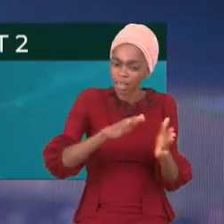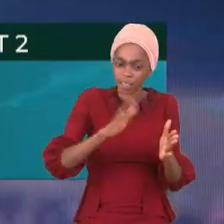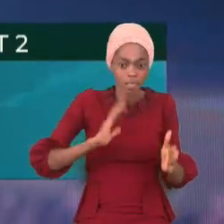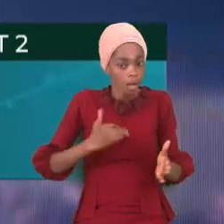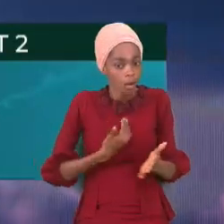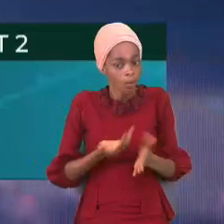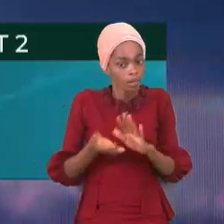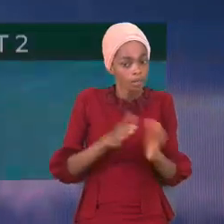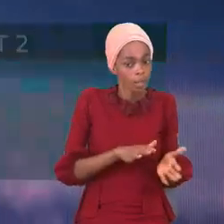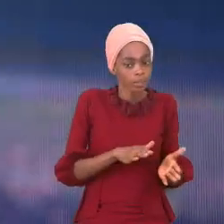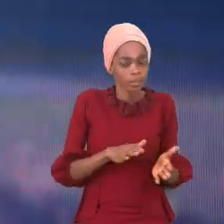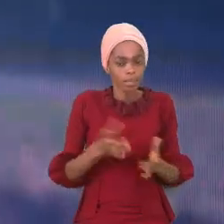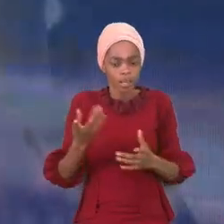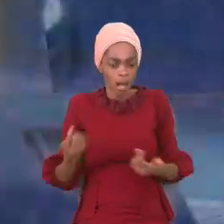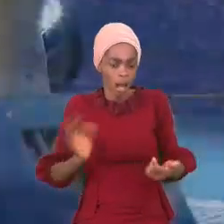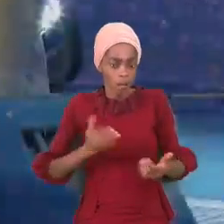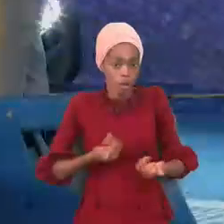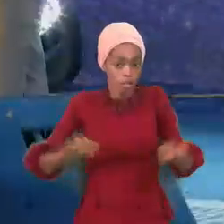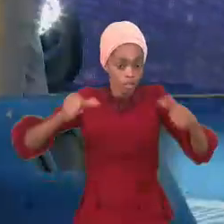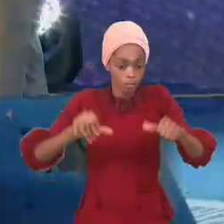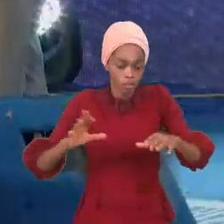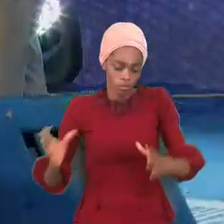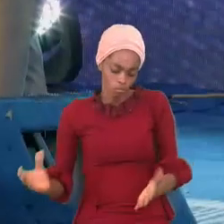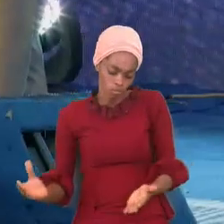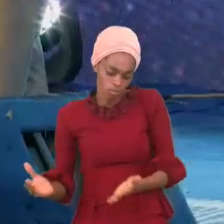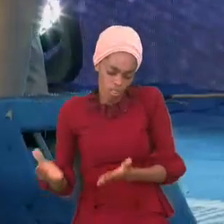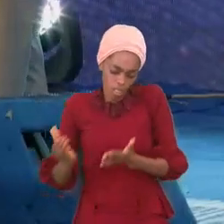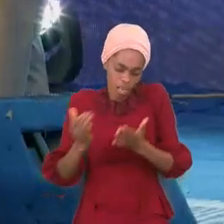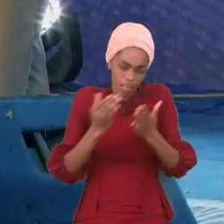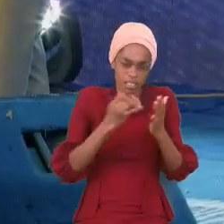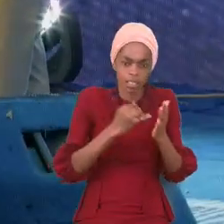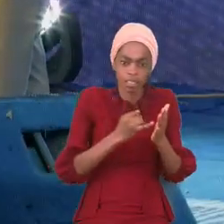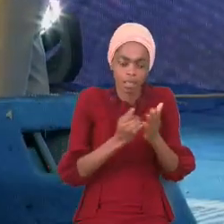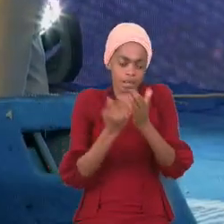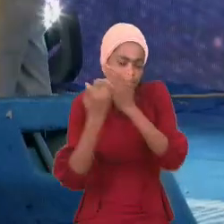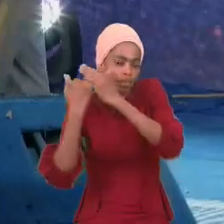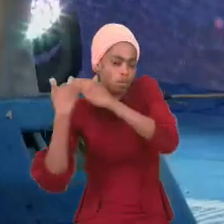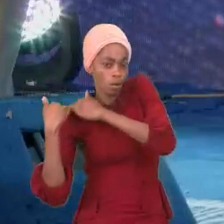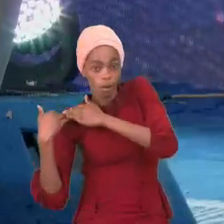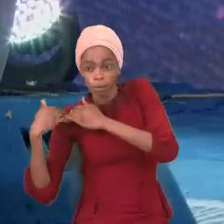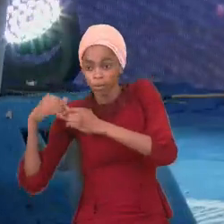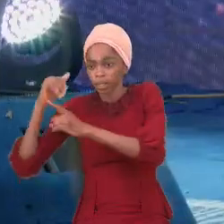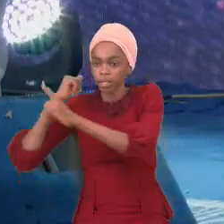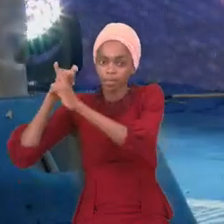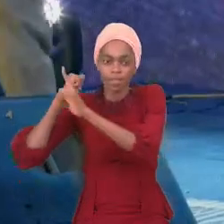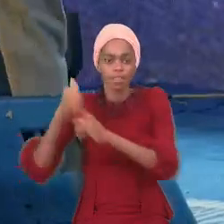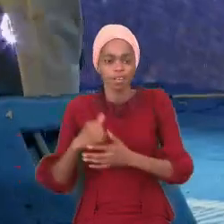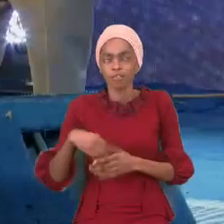died, the damnation you should have got. He carried that damnation upon himself.